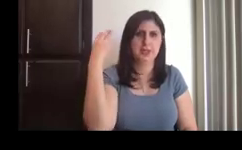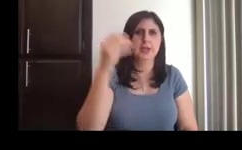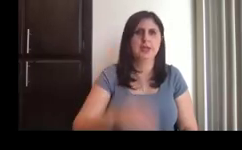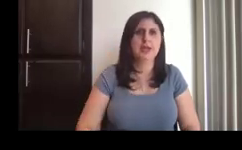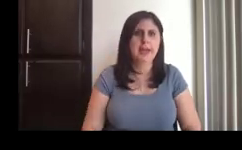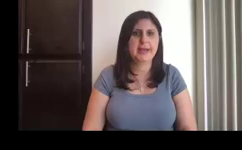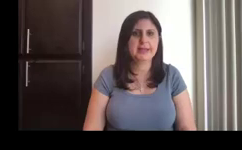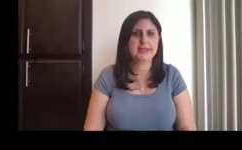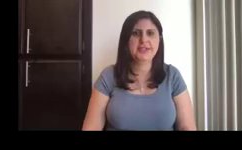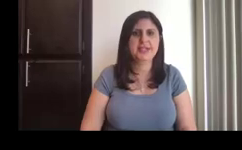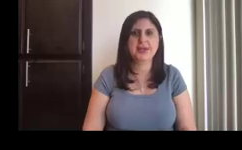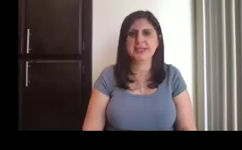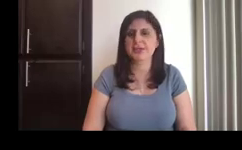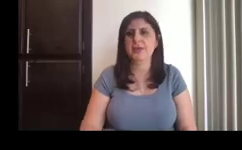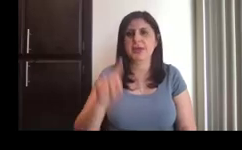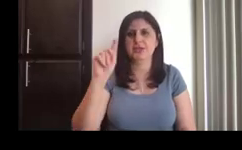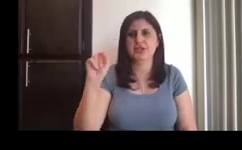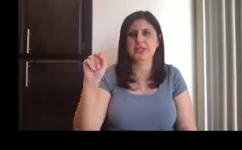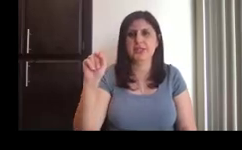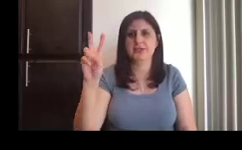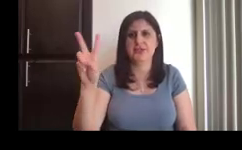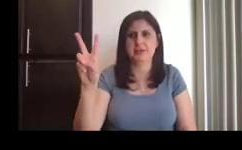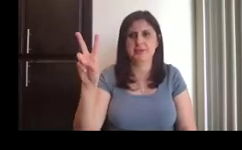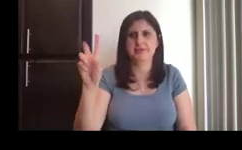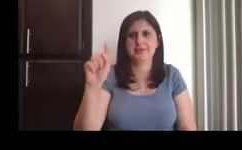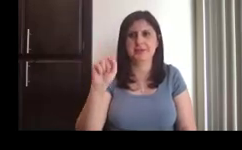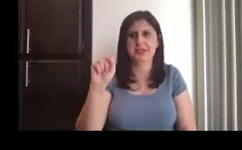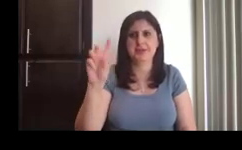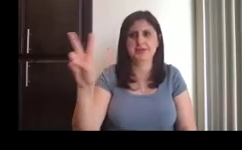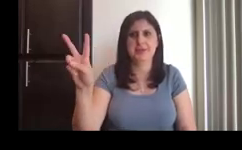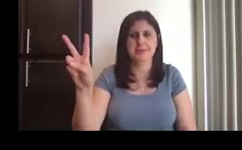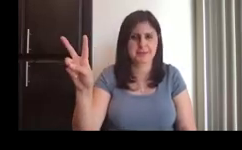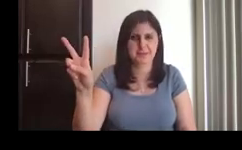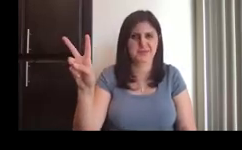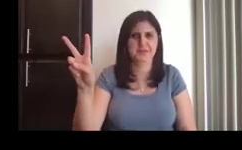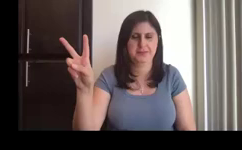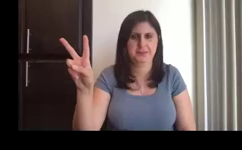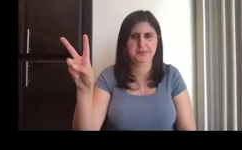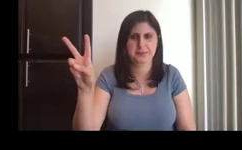Projector. And TV, you guys know that one. It's just TV. TV.